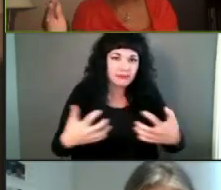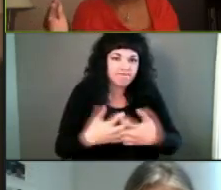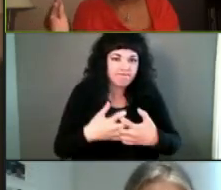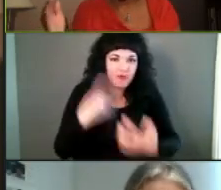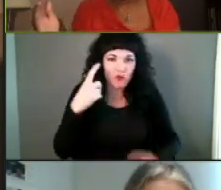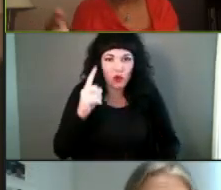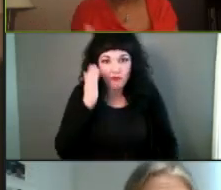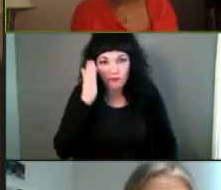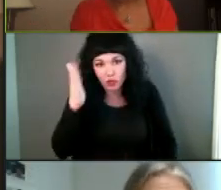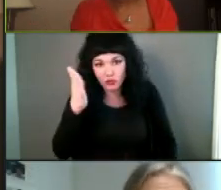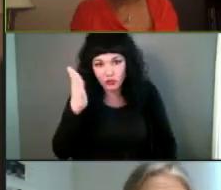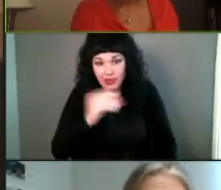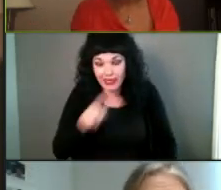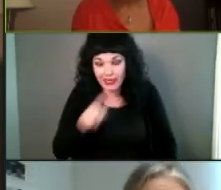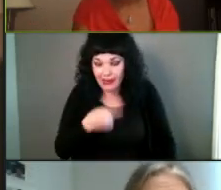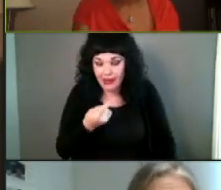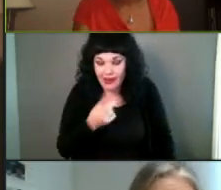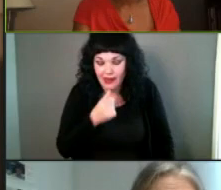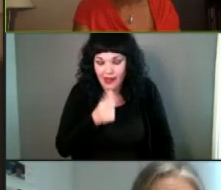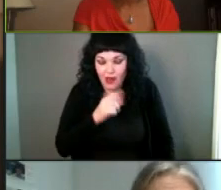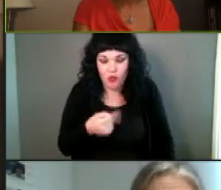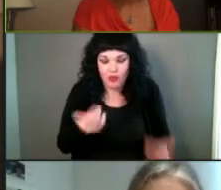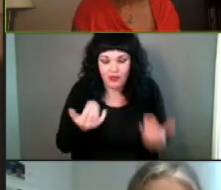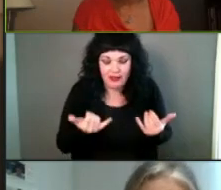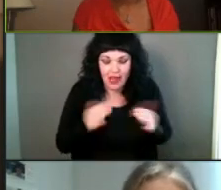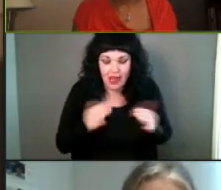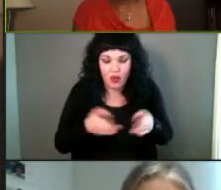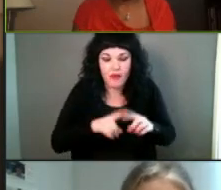the future and what that looks like.